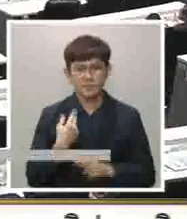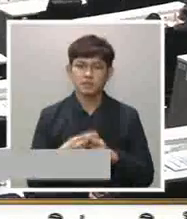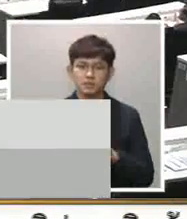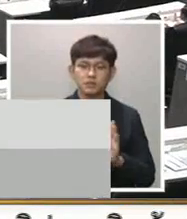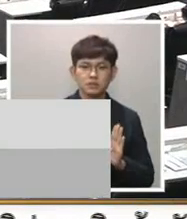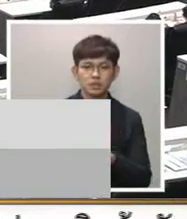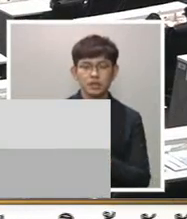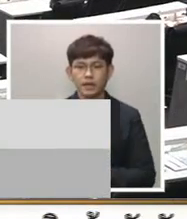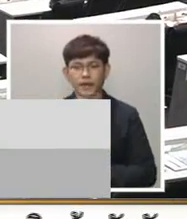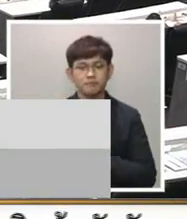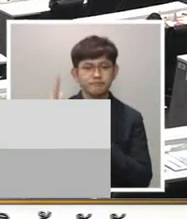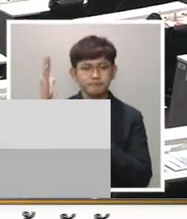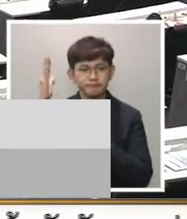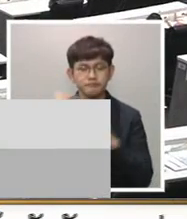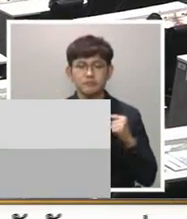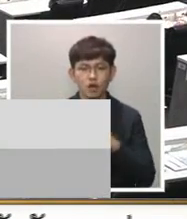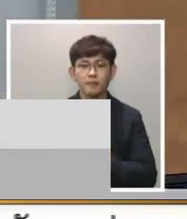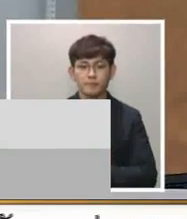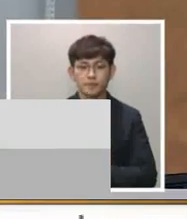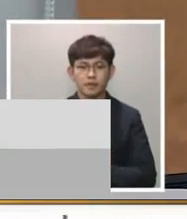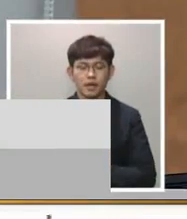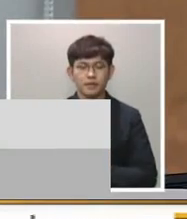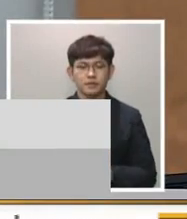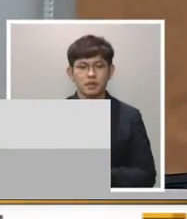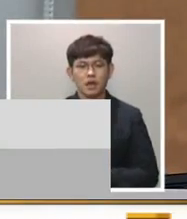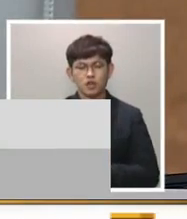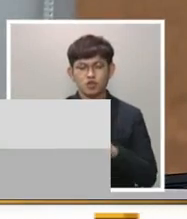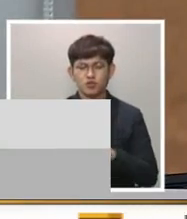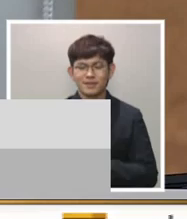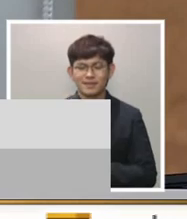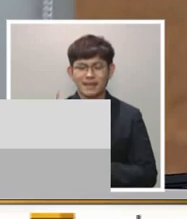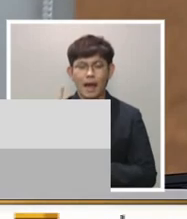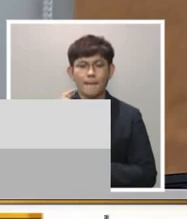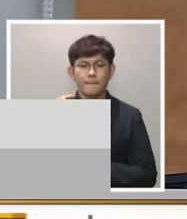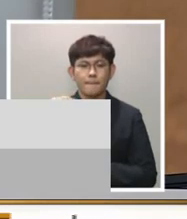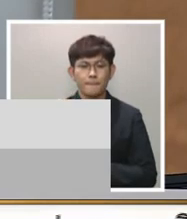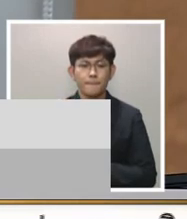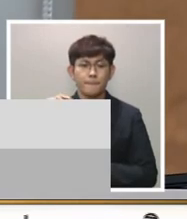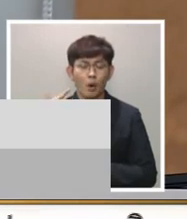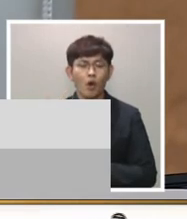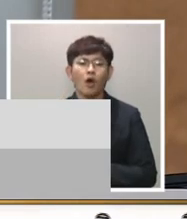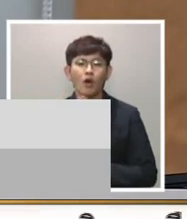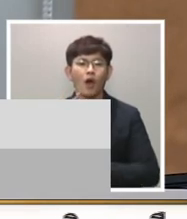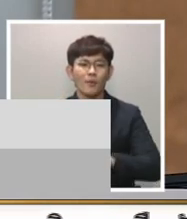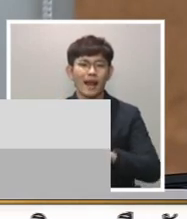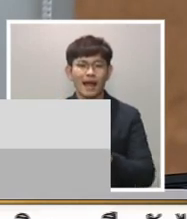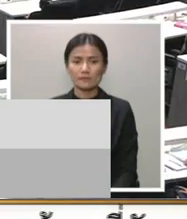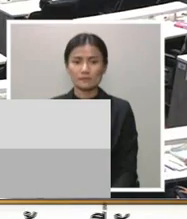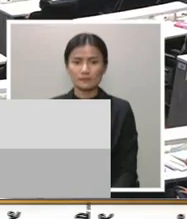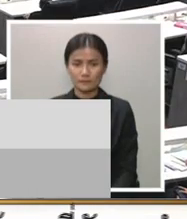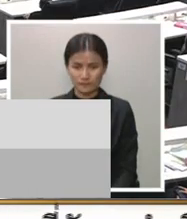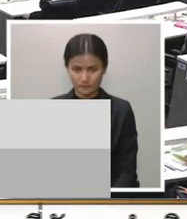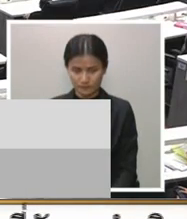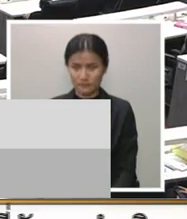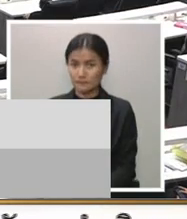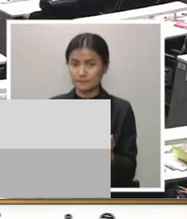of the House of Representatives, Chun Lik Pai, chaired the debate. The six targets of this debate include Prime Minister and Defence Minister,